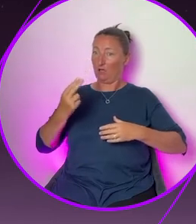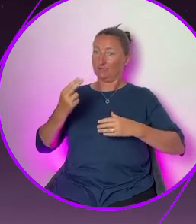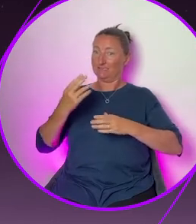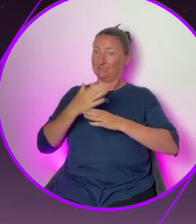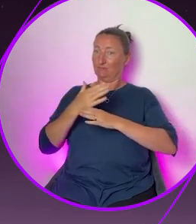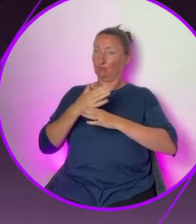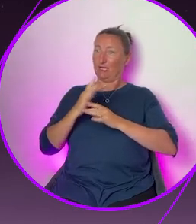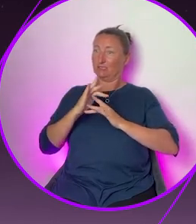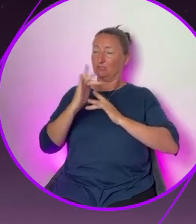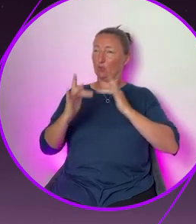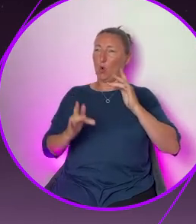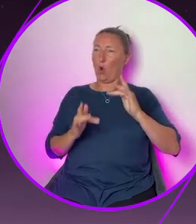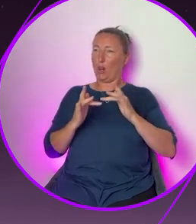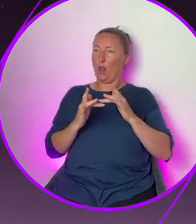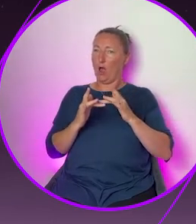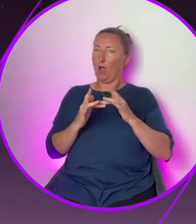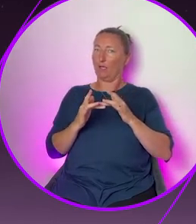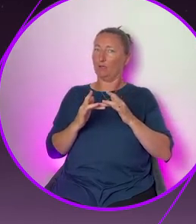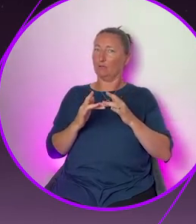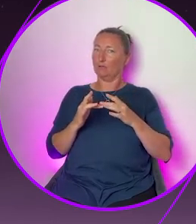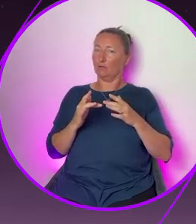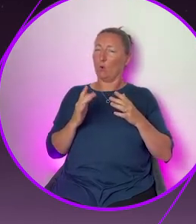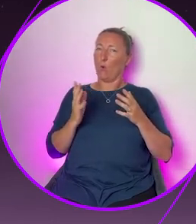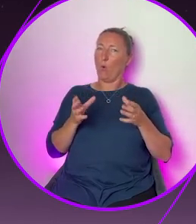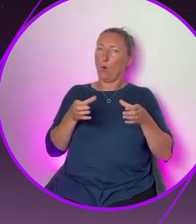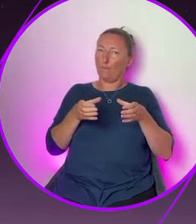insisted on a small canon and set of practices?